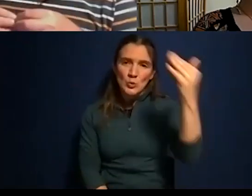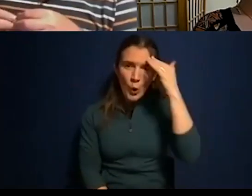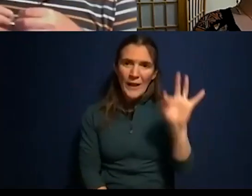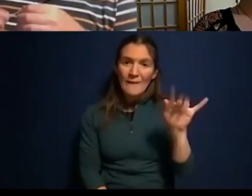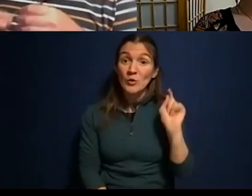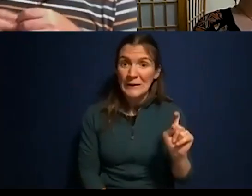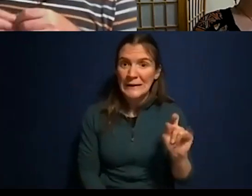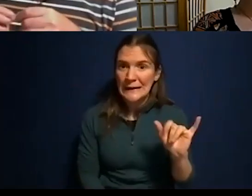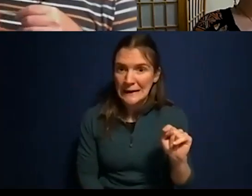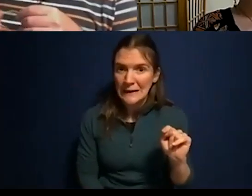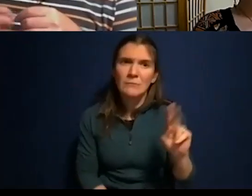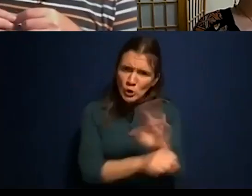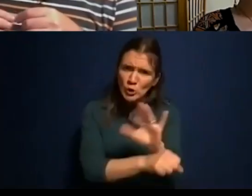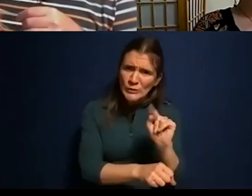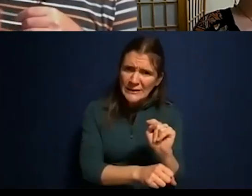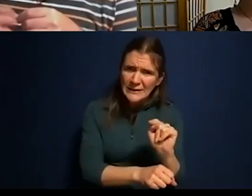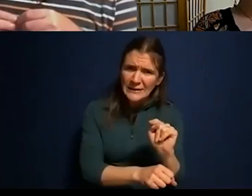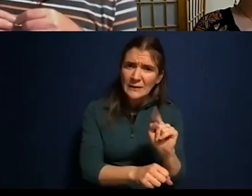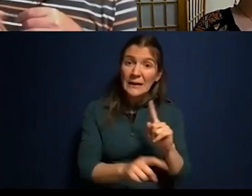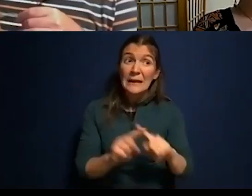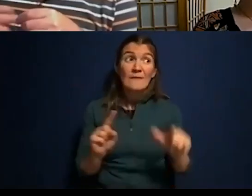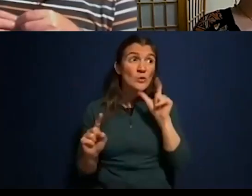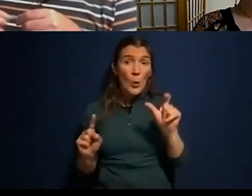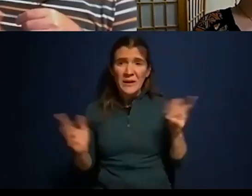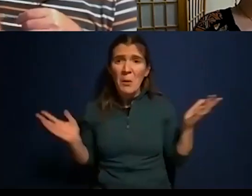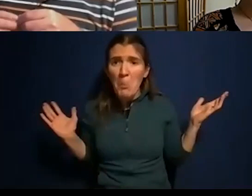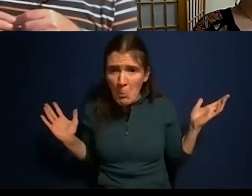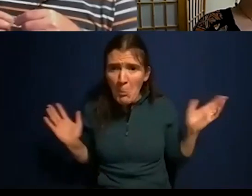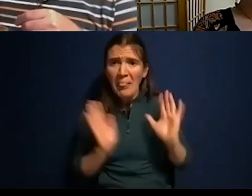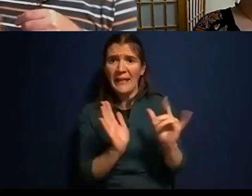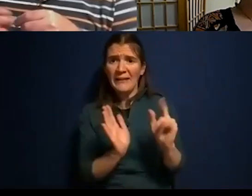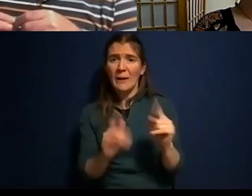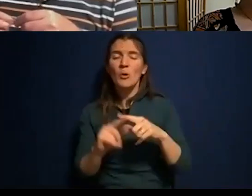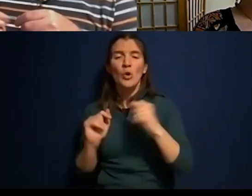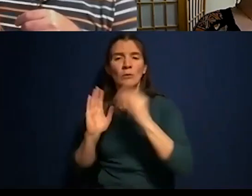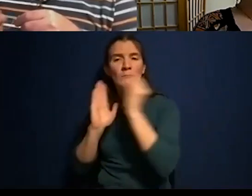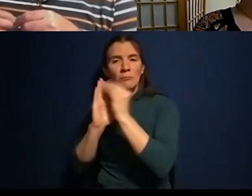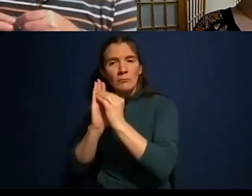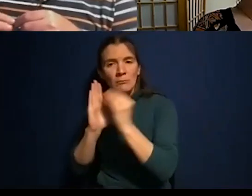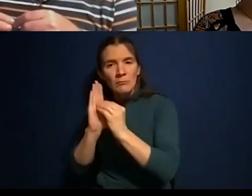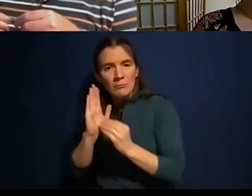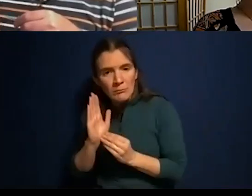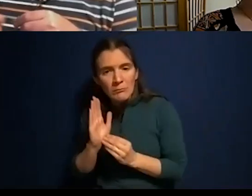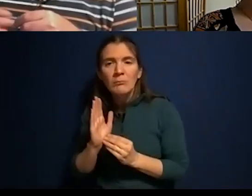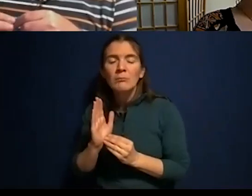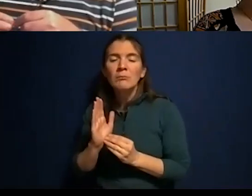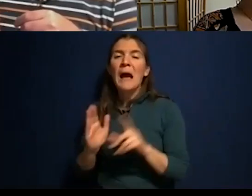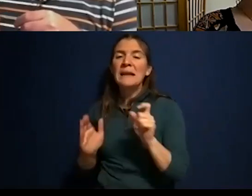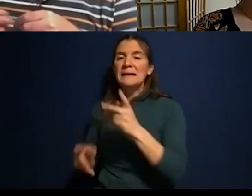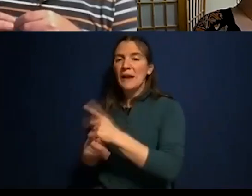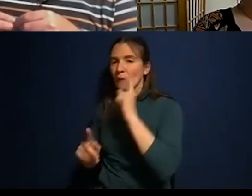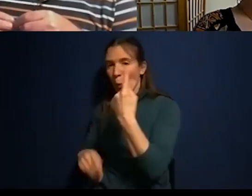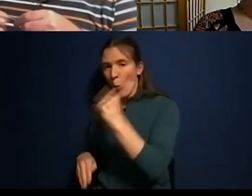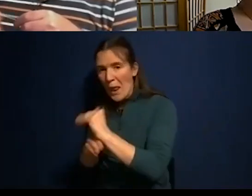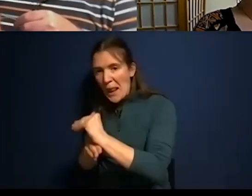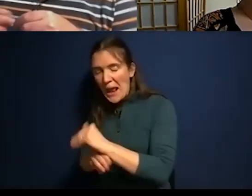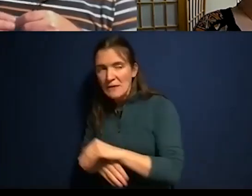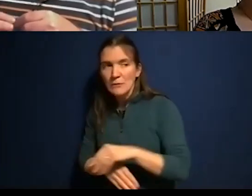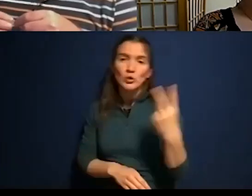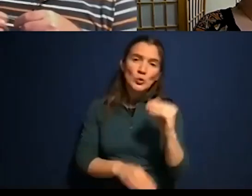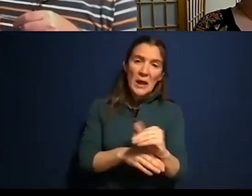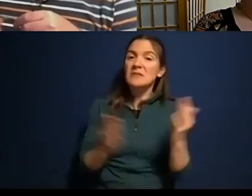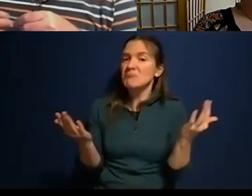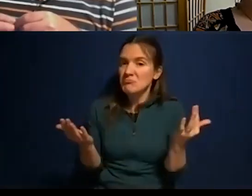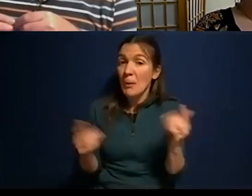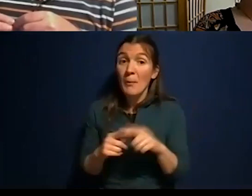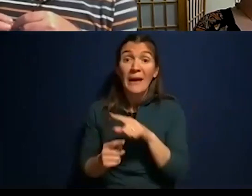care, if it's necessary, and you know, you use it systematically if I need that care for that night. But when you were mentioning that, you know, if you're